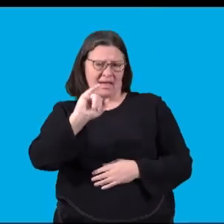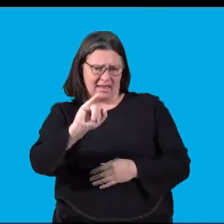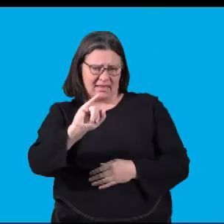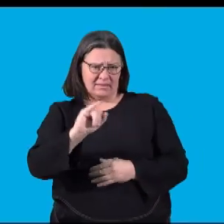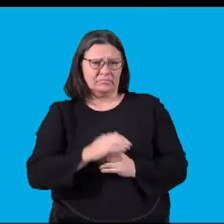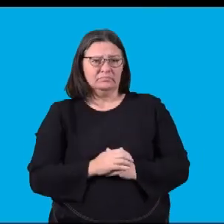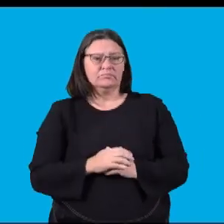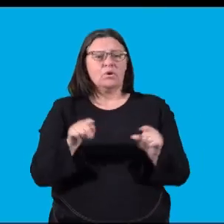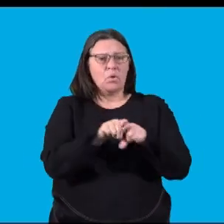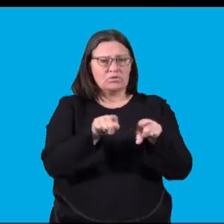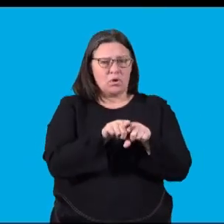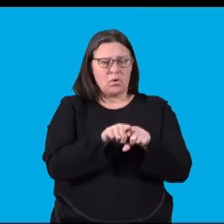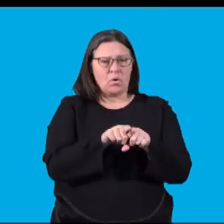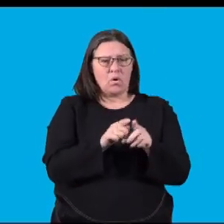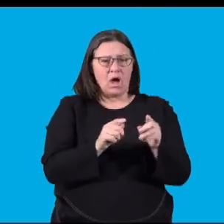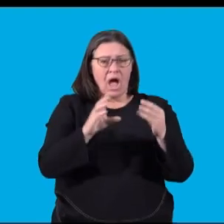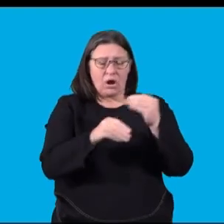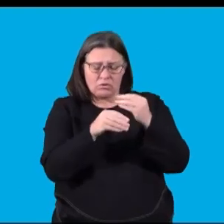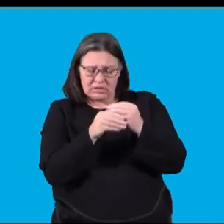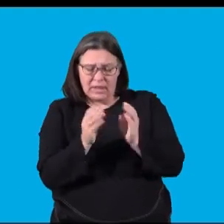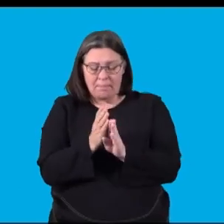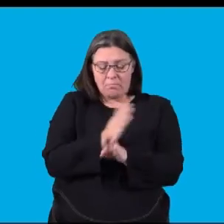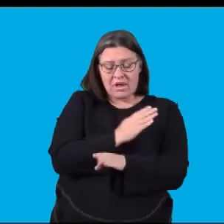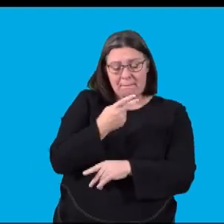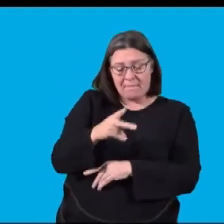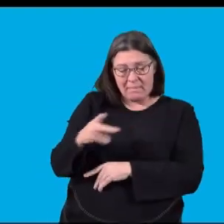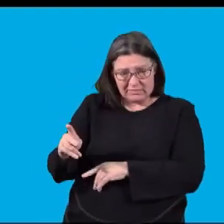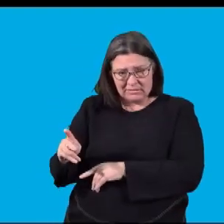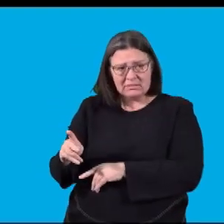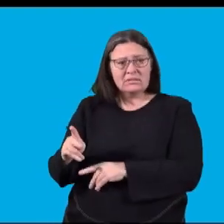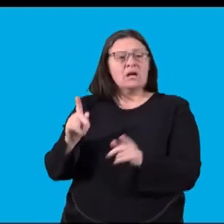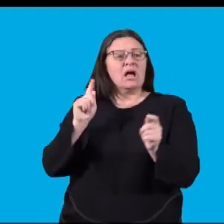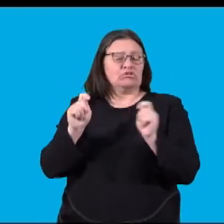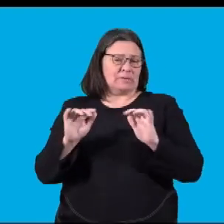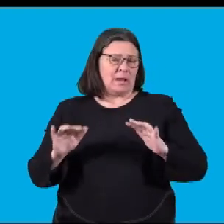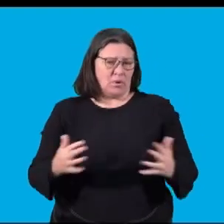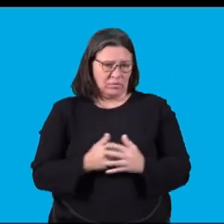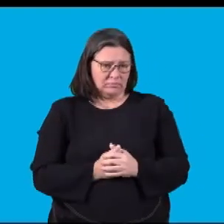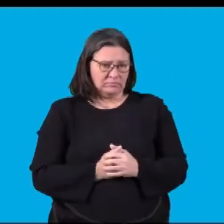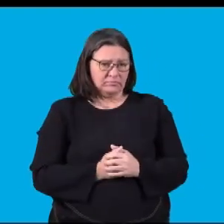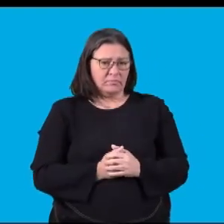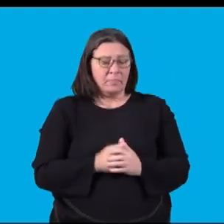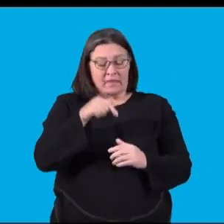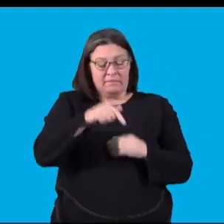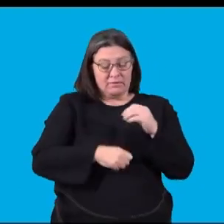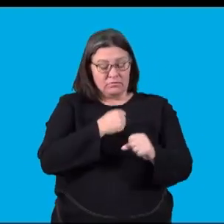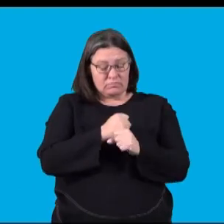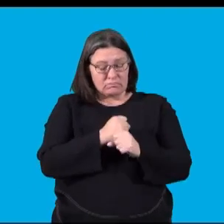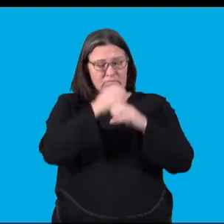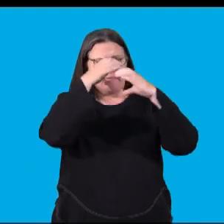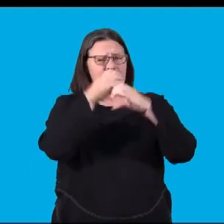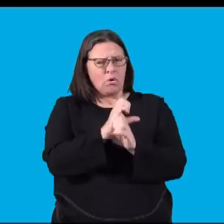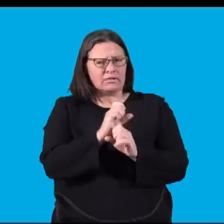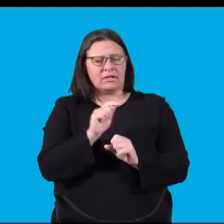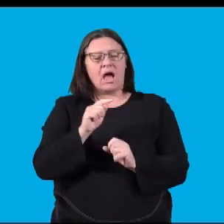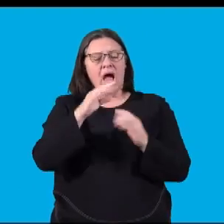comprehensive income, and you also know how to adjust for accruals and prepayments. In this year, we are